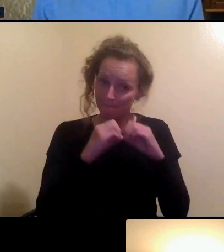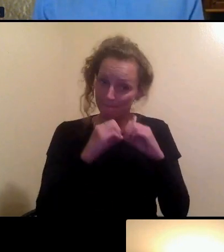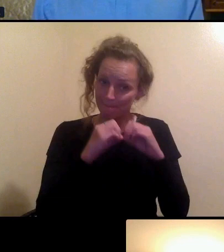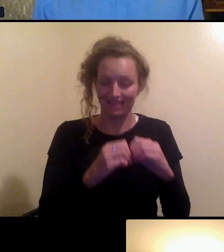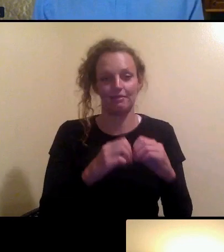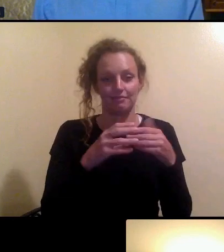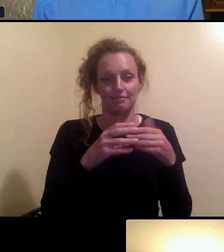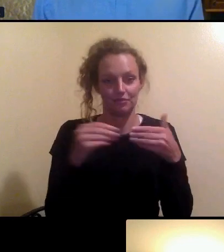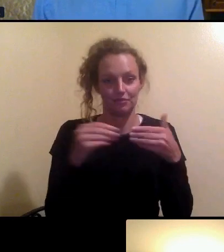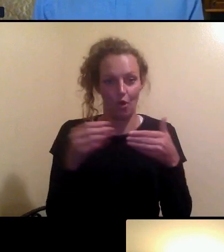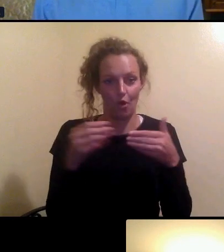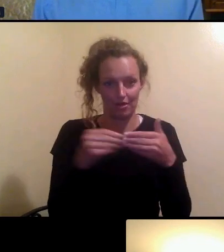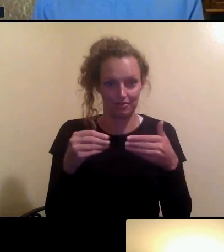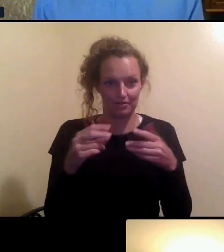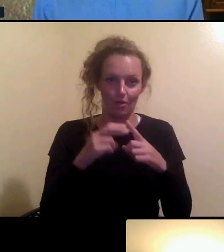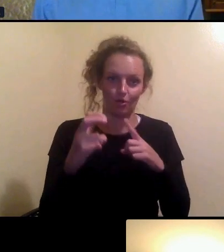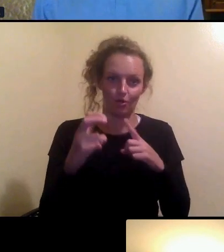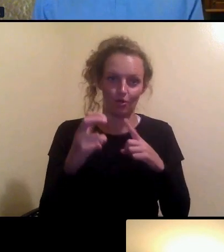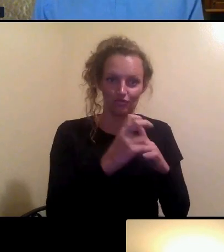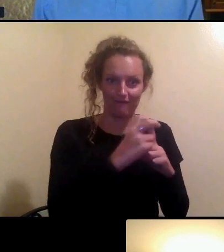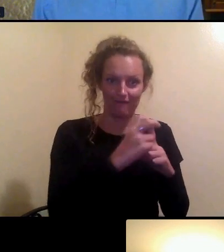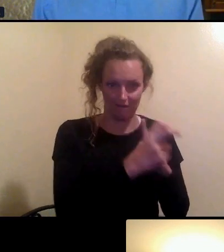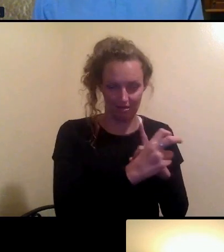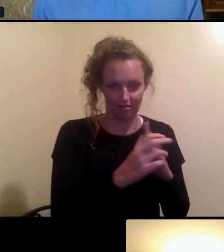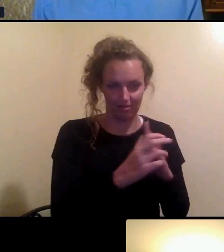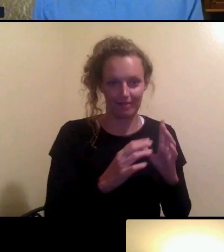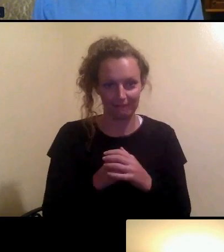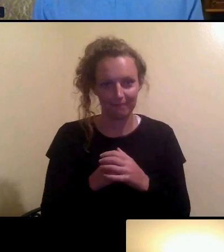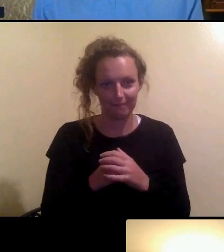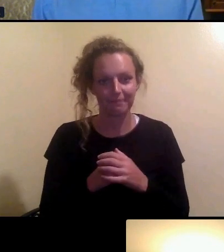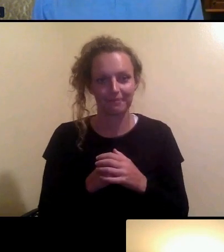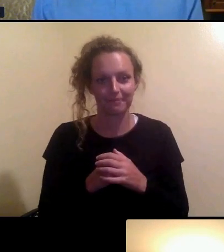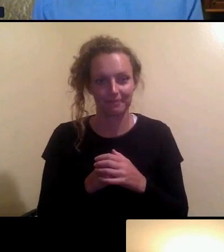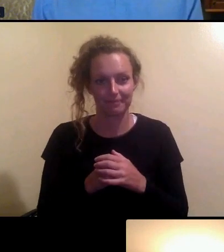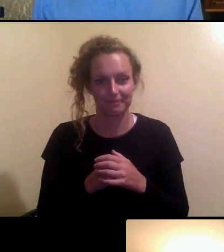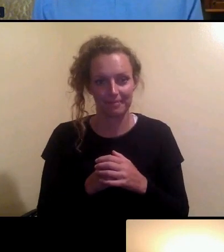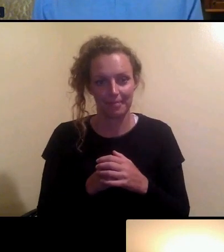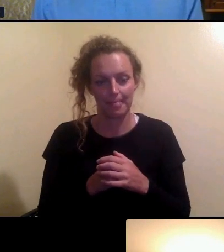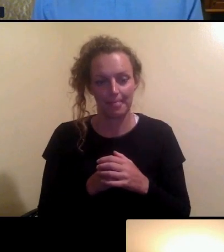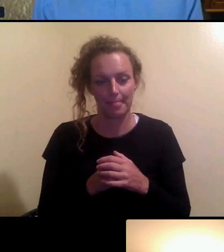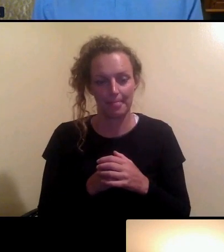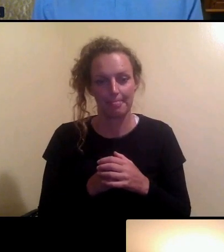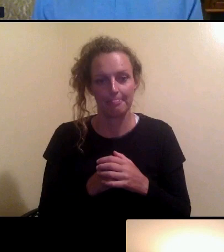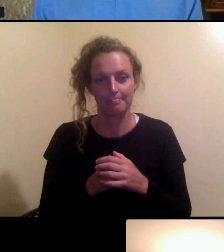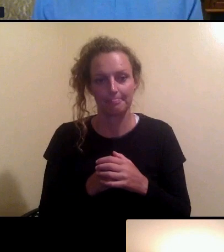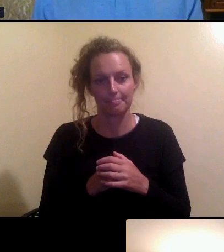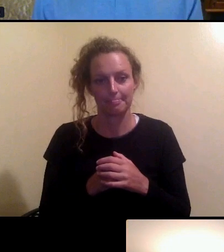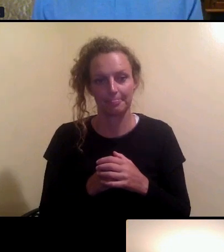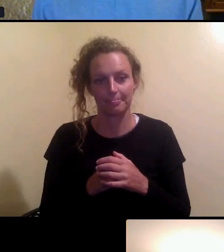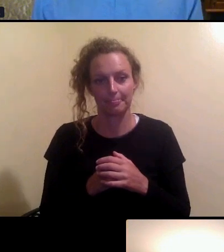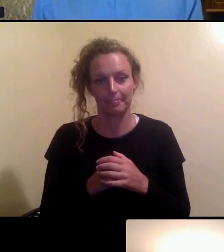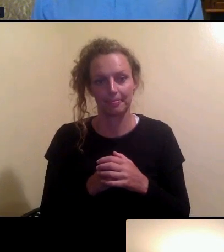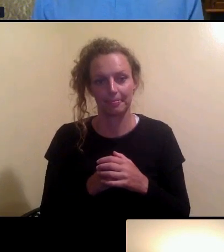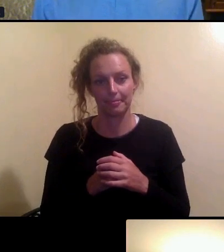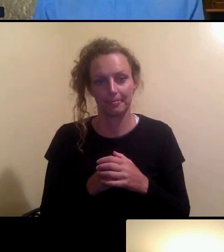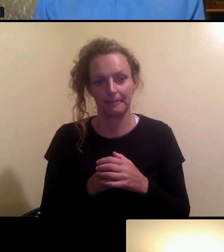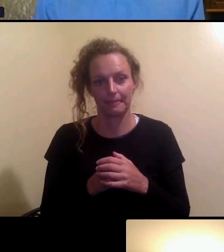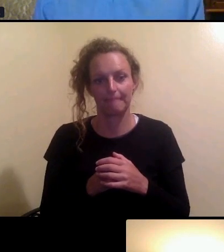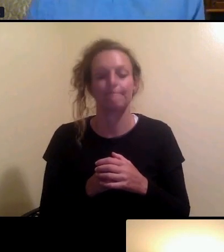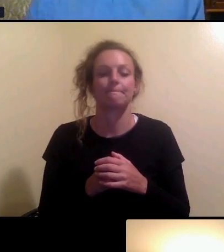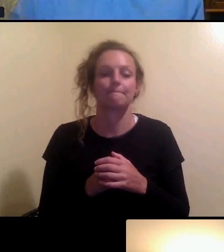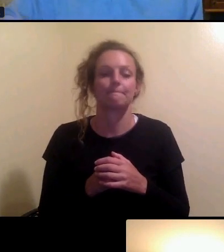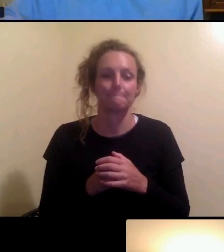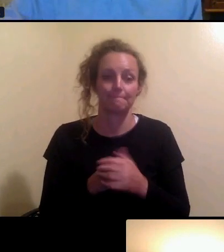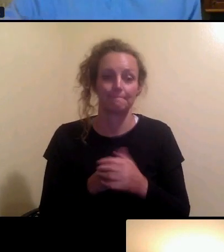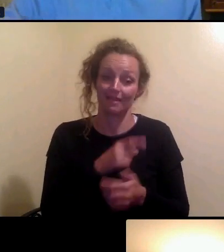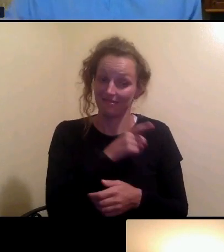we travel with a family member because then it doesn't look good. It looks askew, but we are traveling with family members and it's not askew. It's a fact. And I think it's